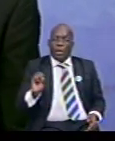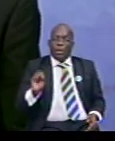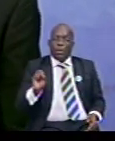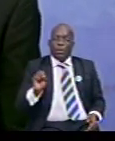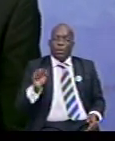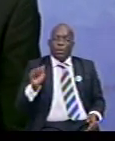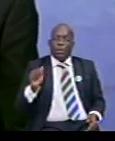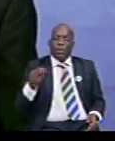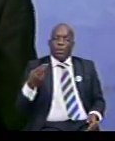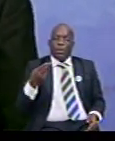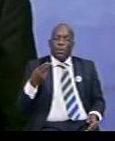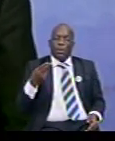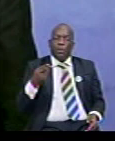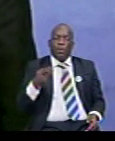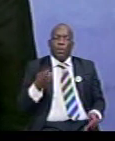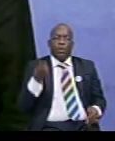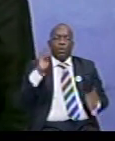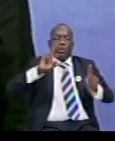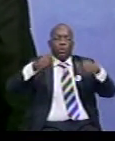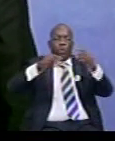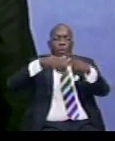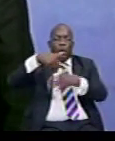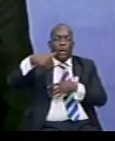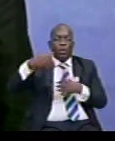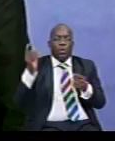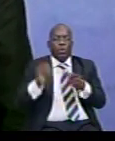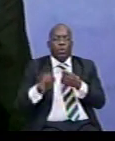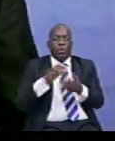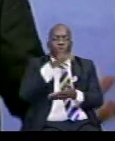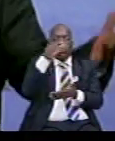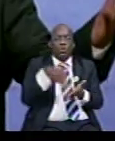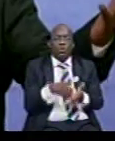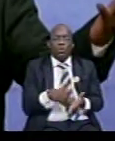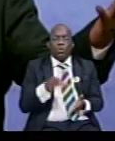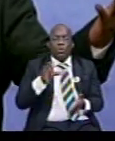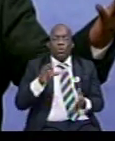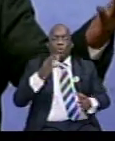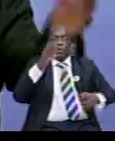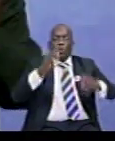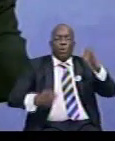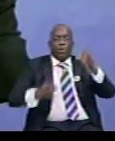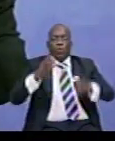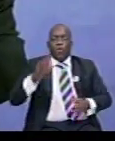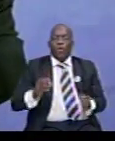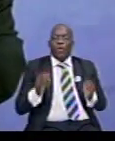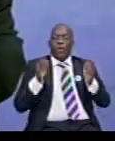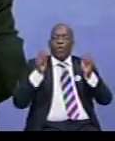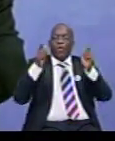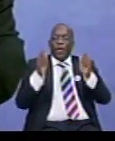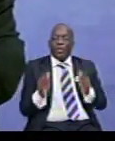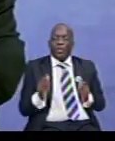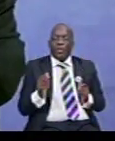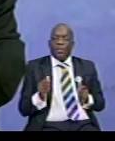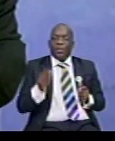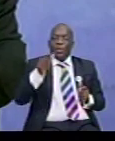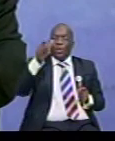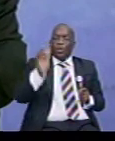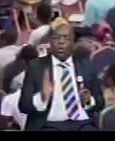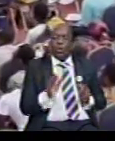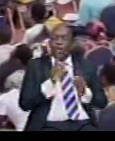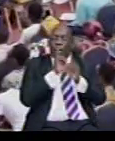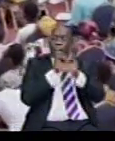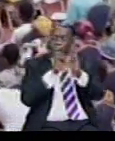was gone out into the middle court, so fast God answers